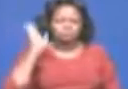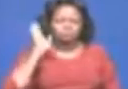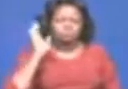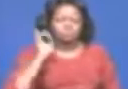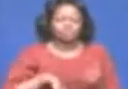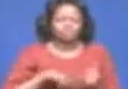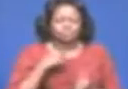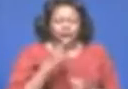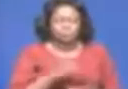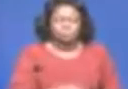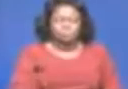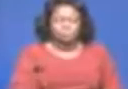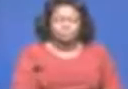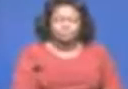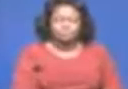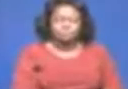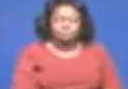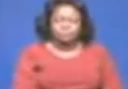say.